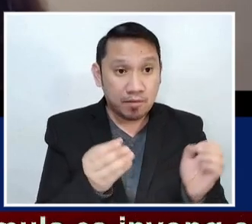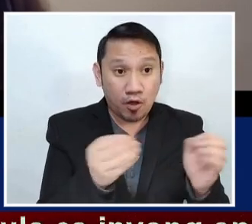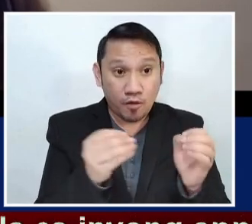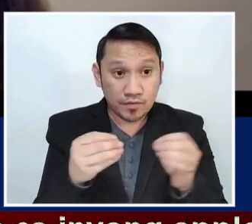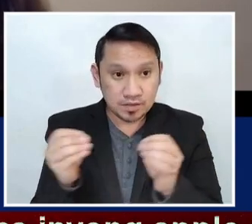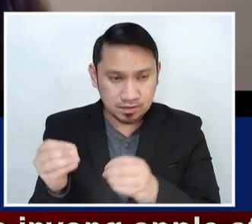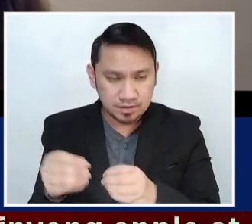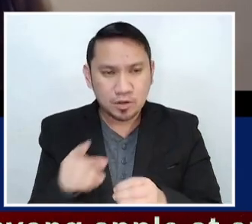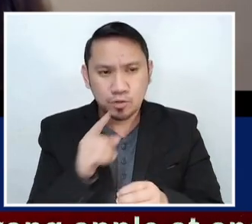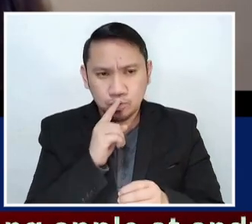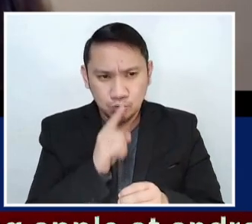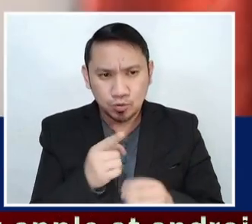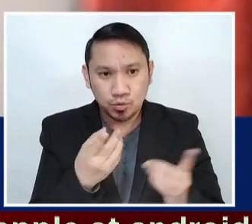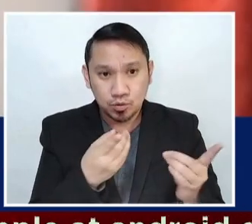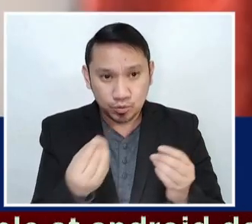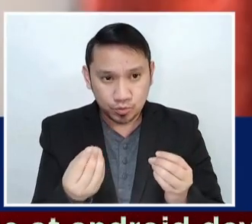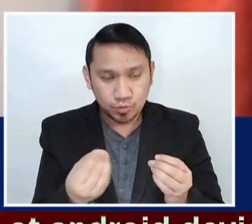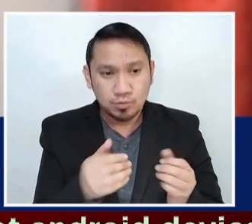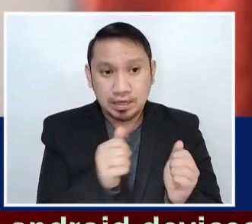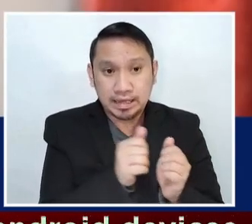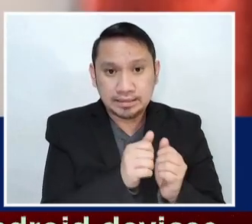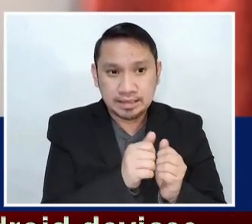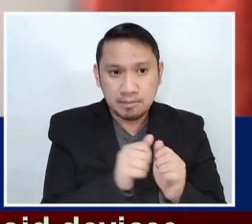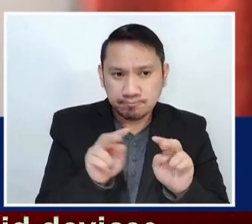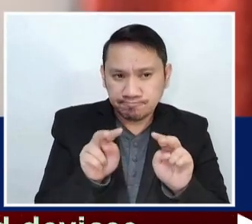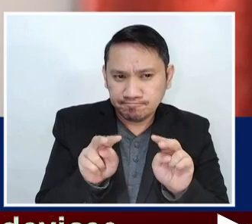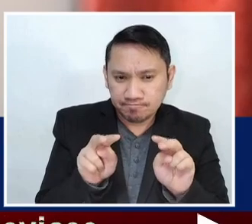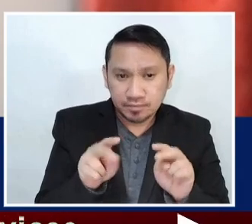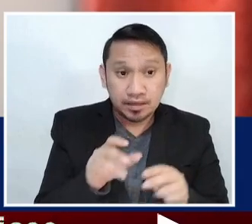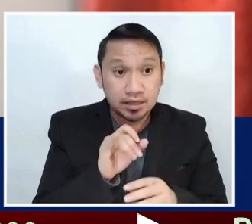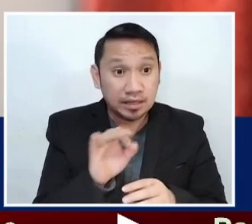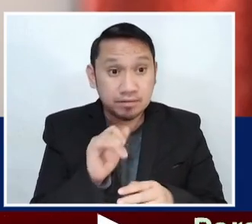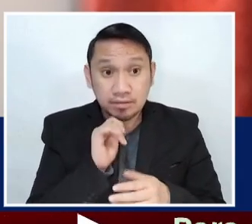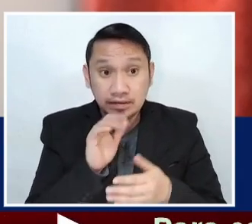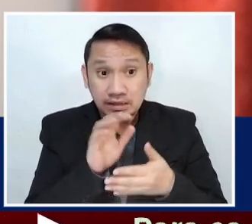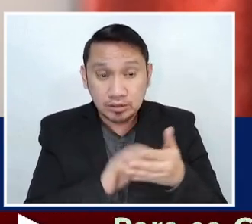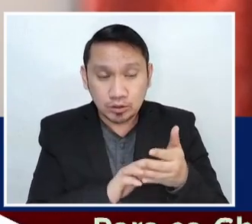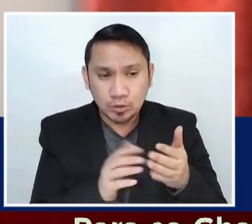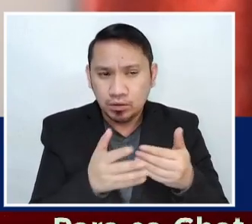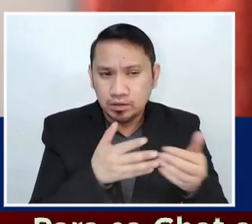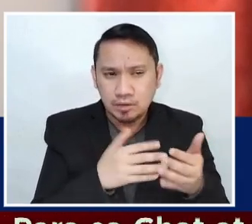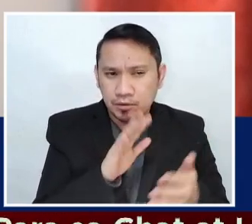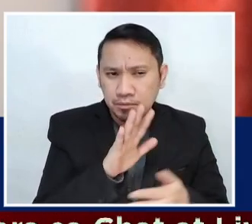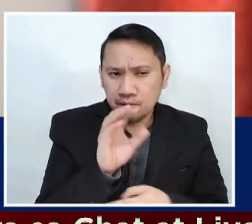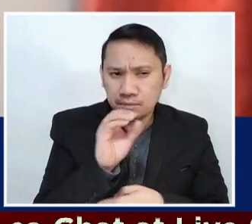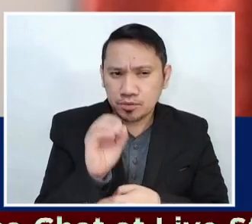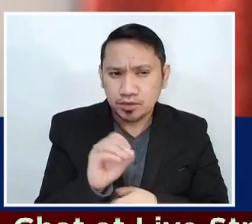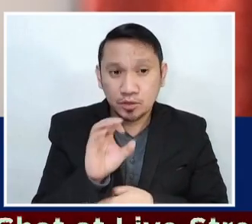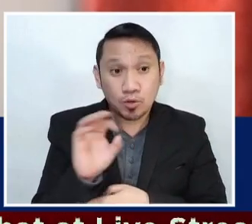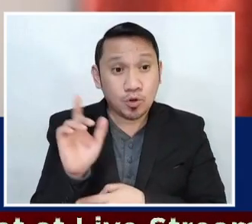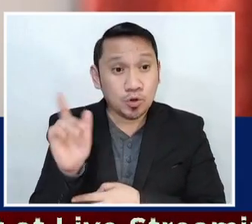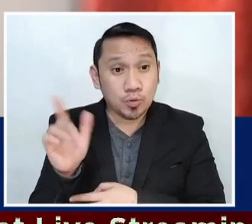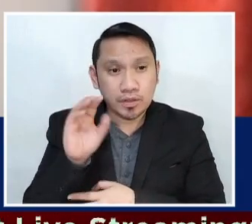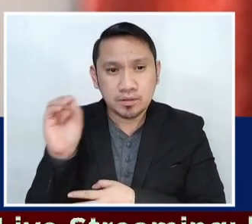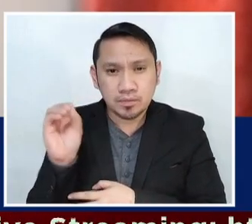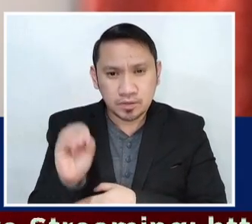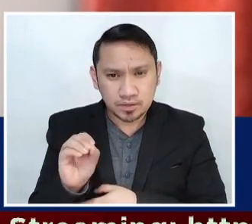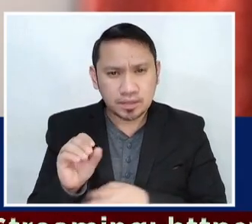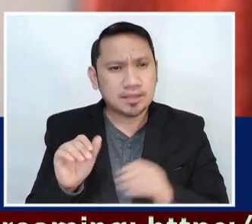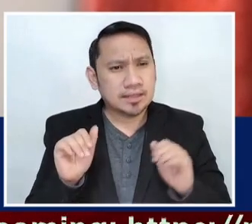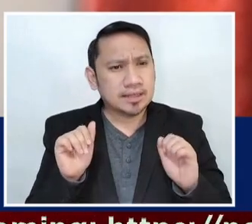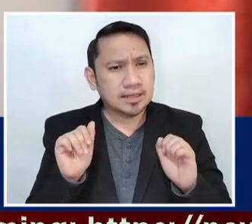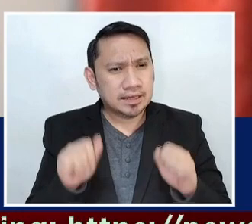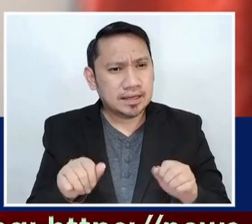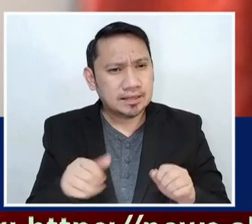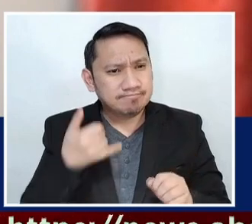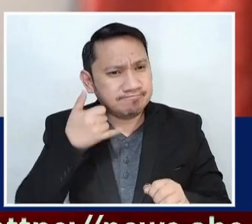So kasama na natin silang titingin. Pag hindi sila diniscount, whether it's 5% or 20%, they can always call on